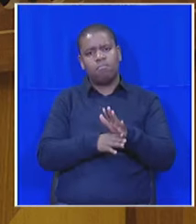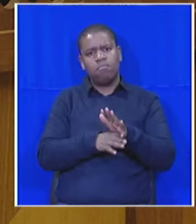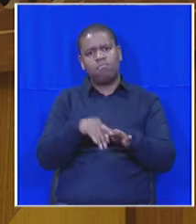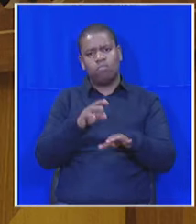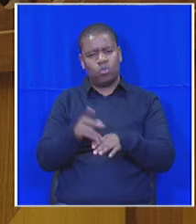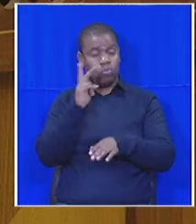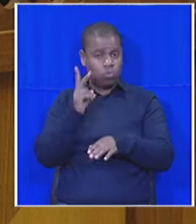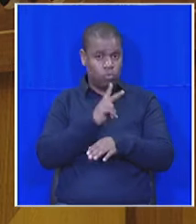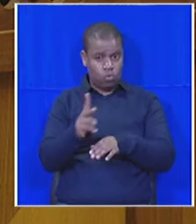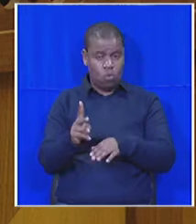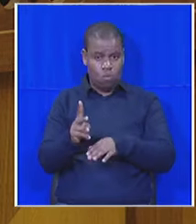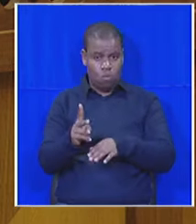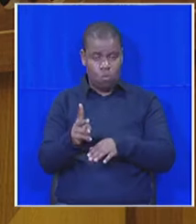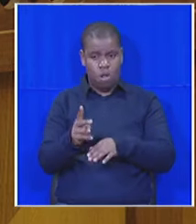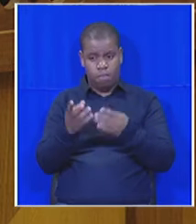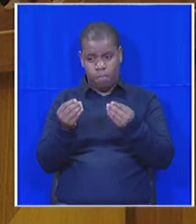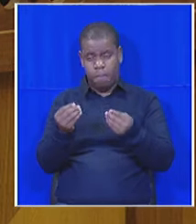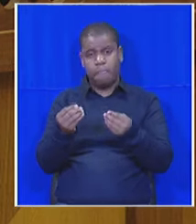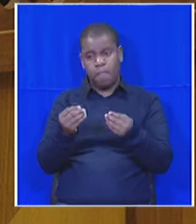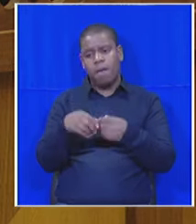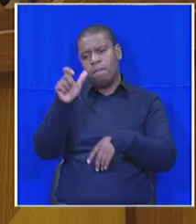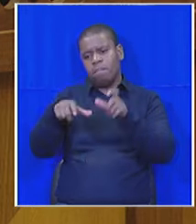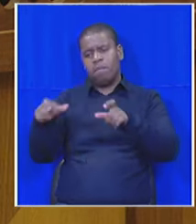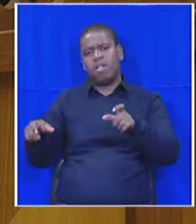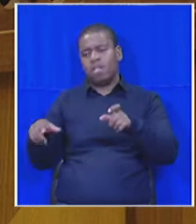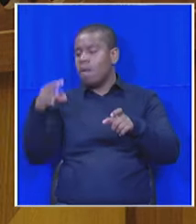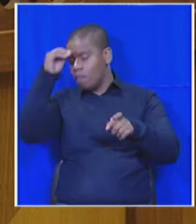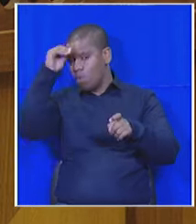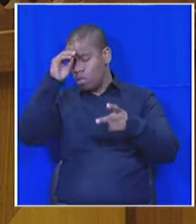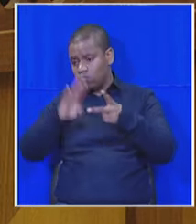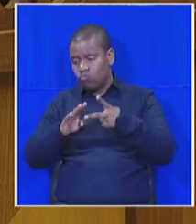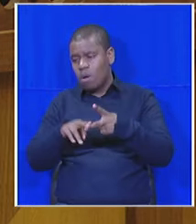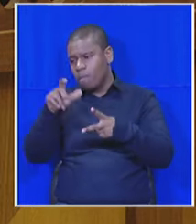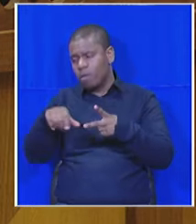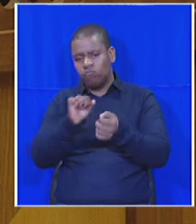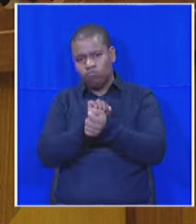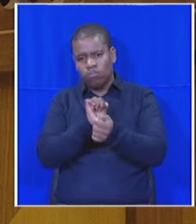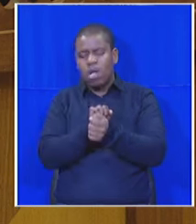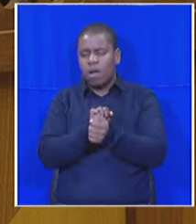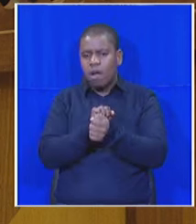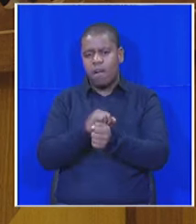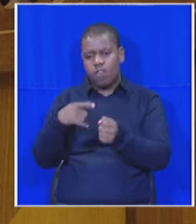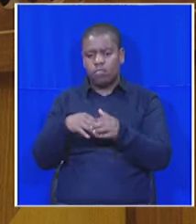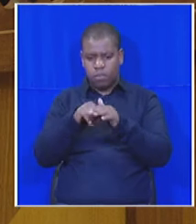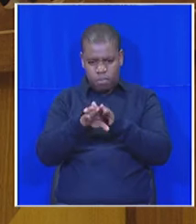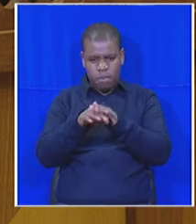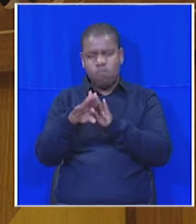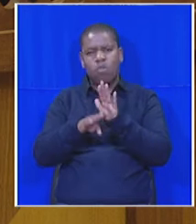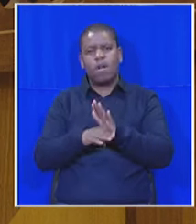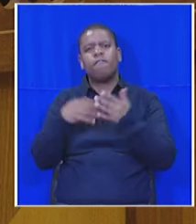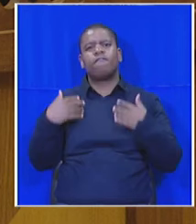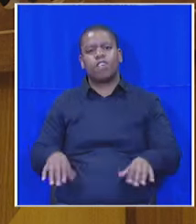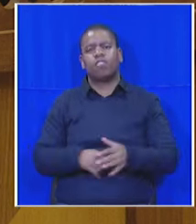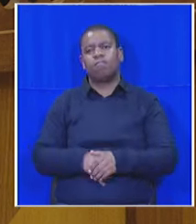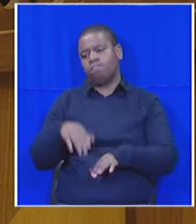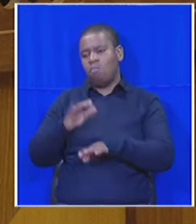see by the increase in the number of victims, parolees, and probationers that are attending these programs. This, together